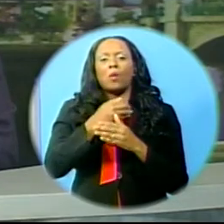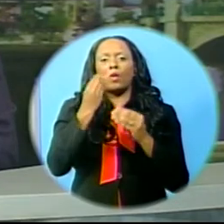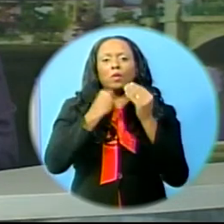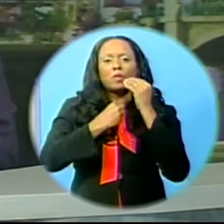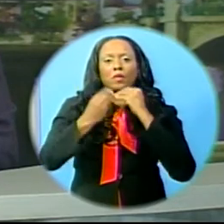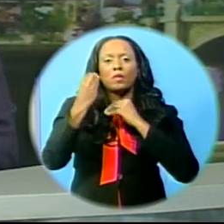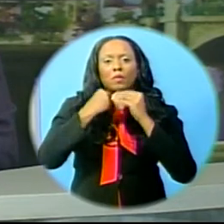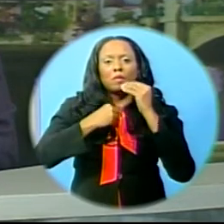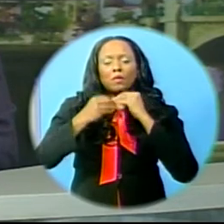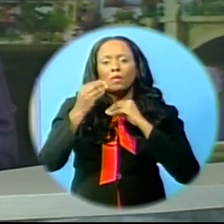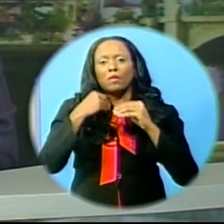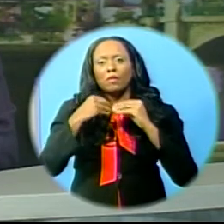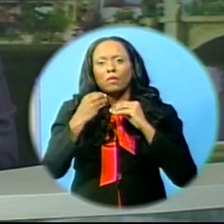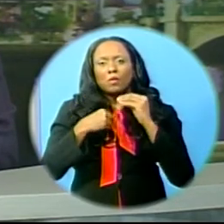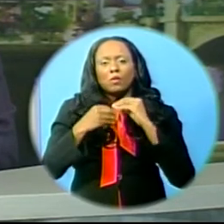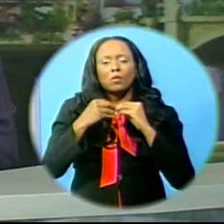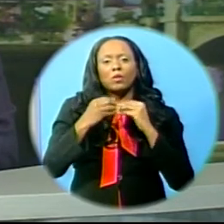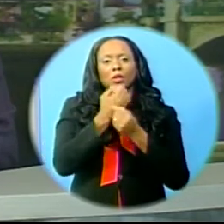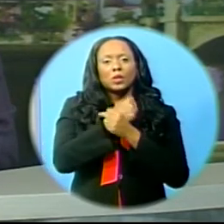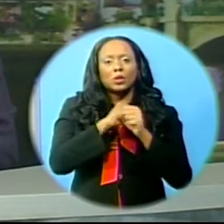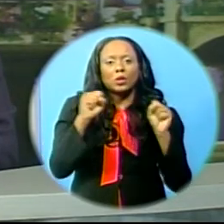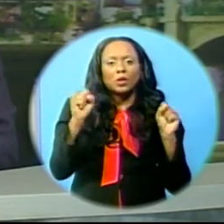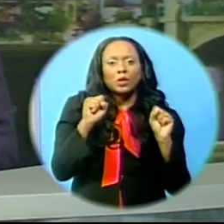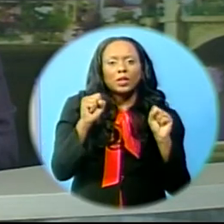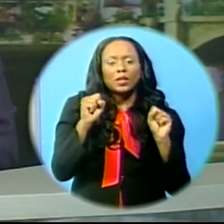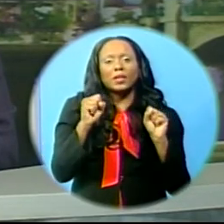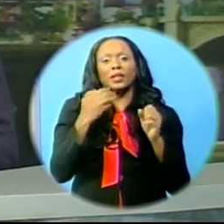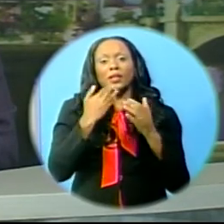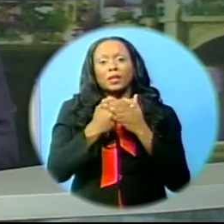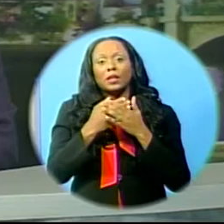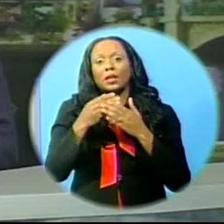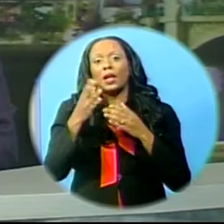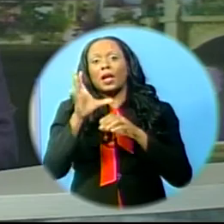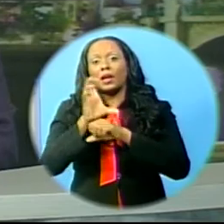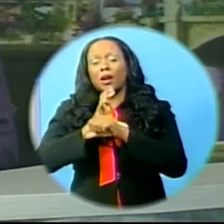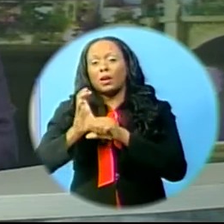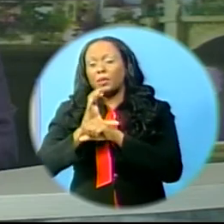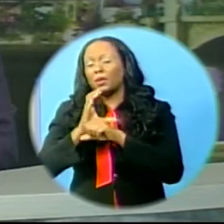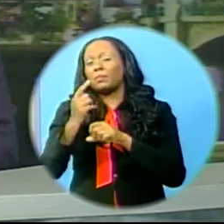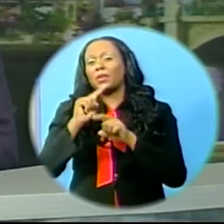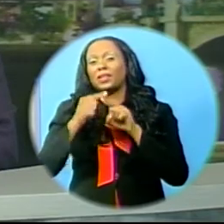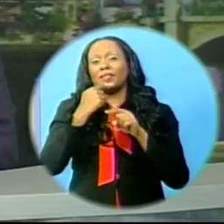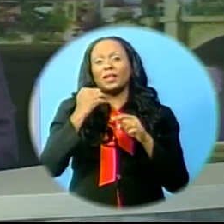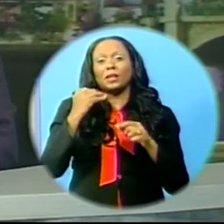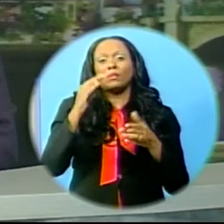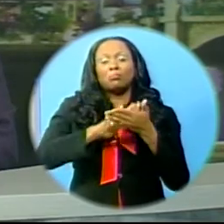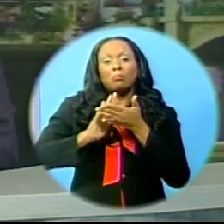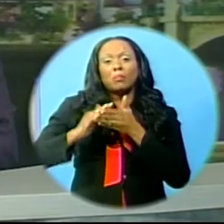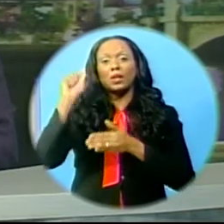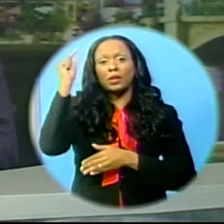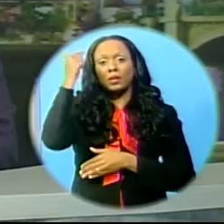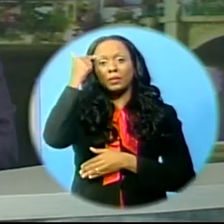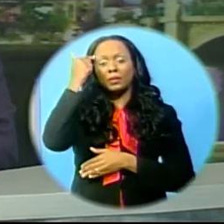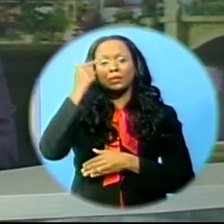edition of the State of Food Insecurity in the Caribbean, commended the government.